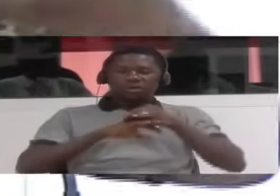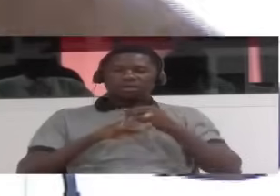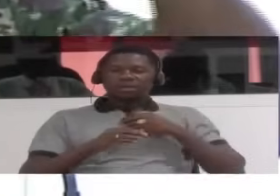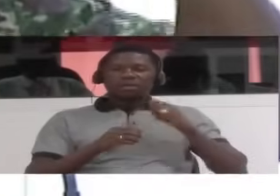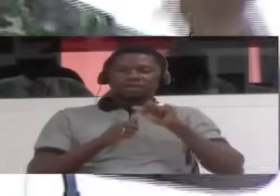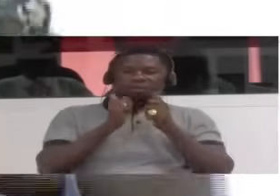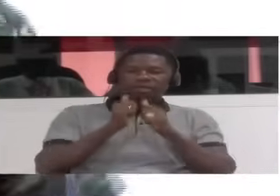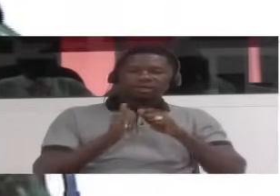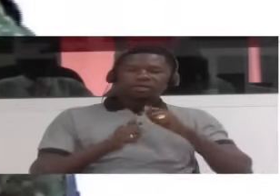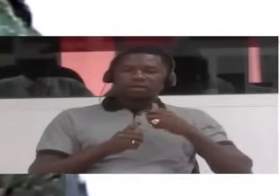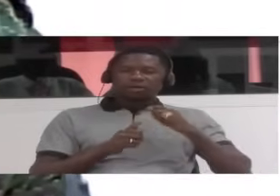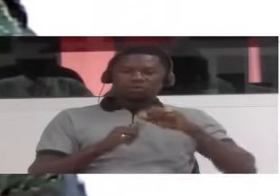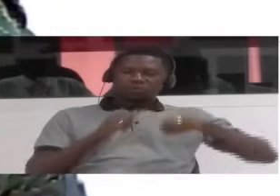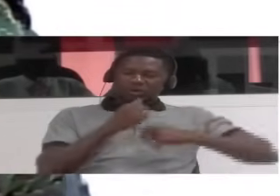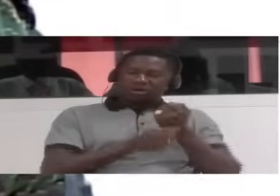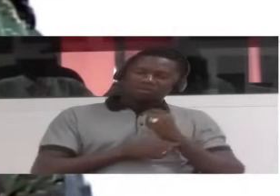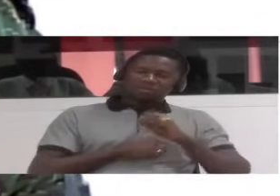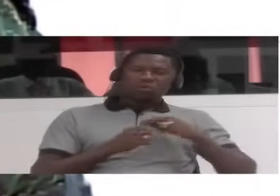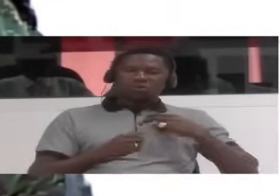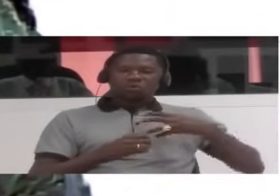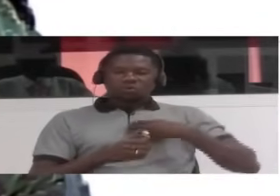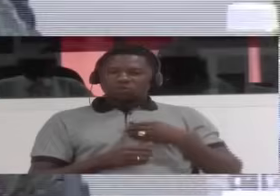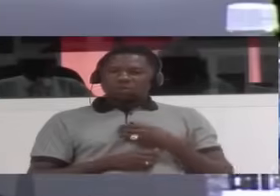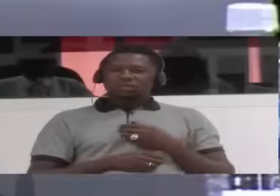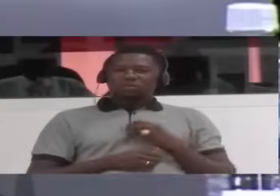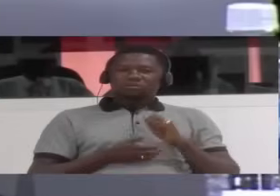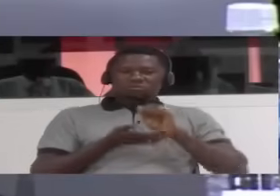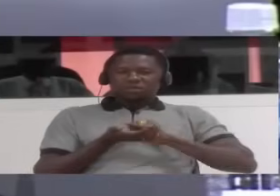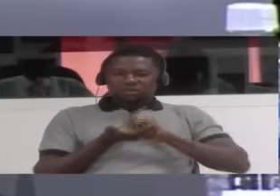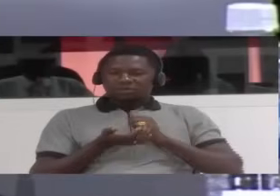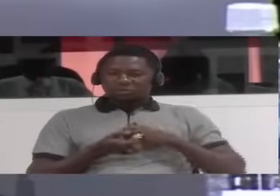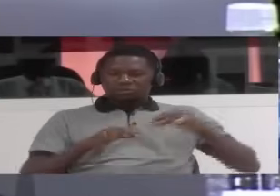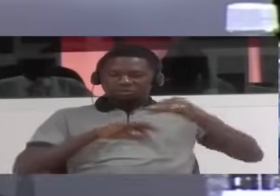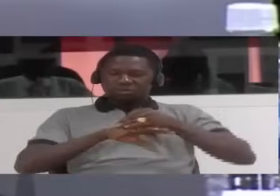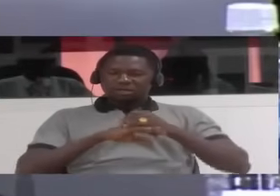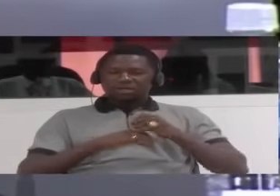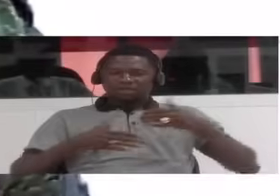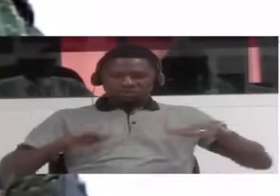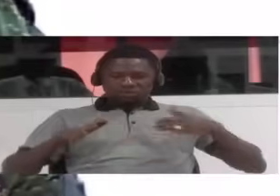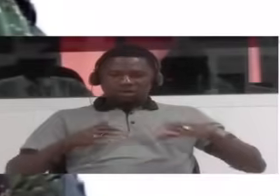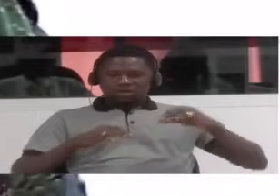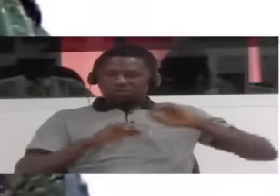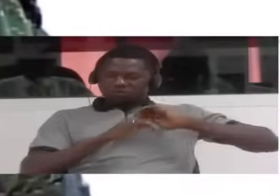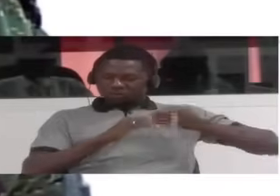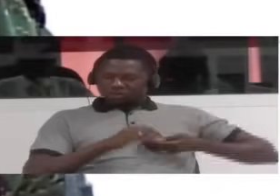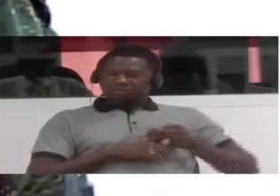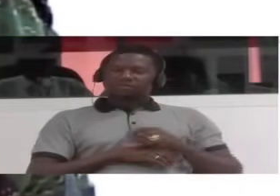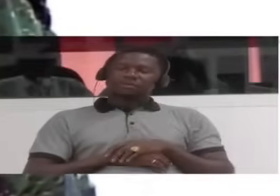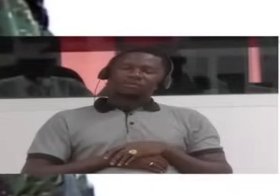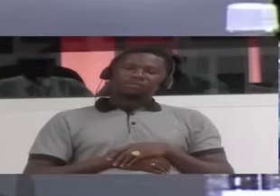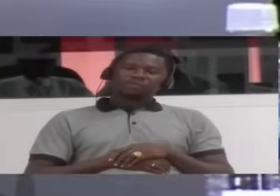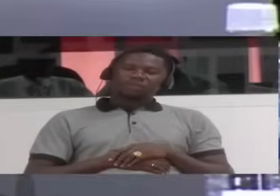mbahal, you marry a jola wife. Okay. And he was welcomed by this Tony